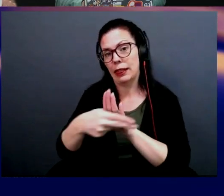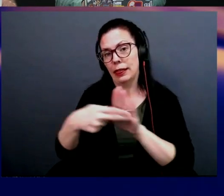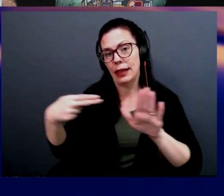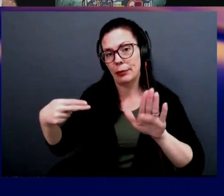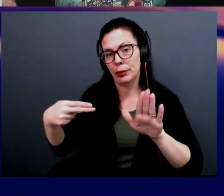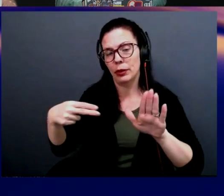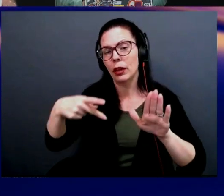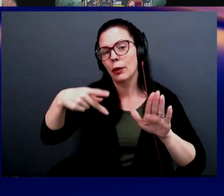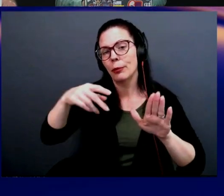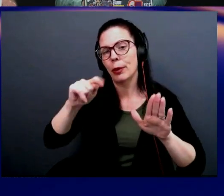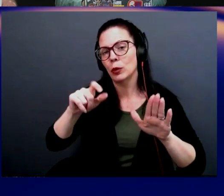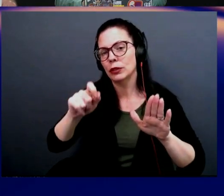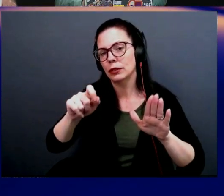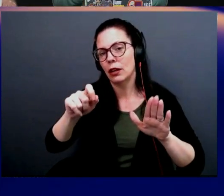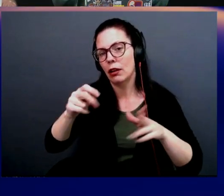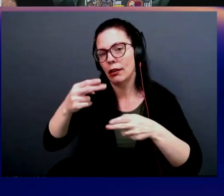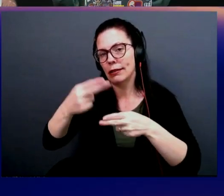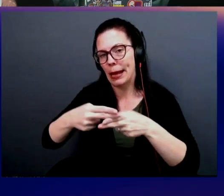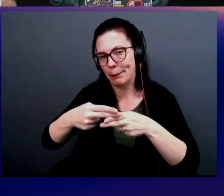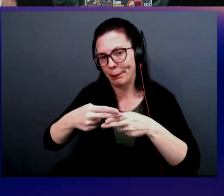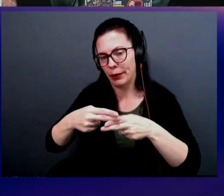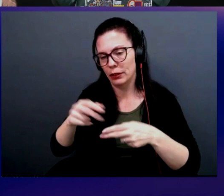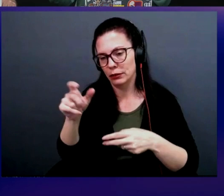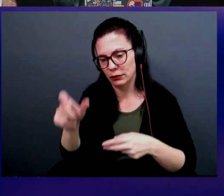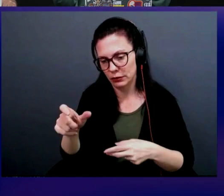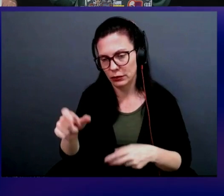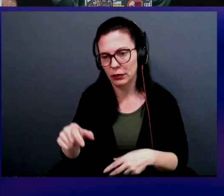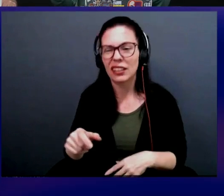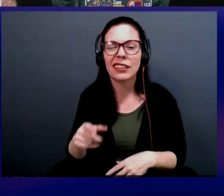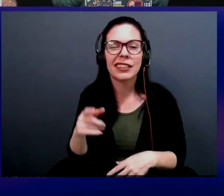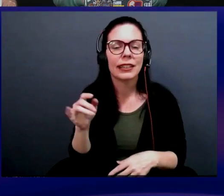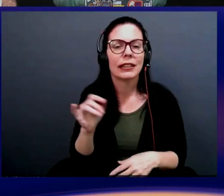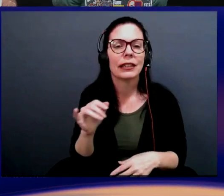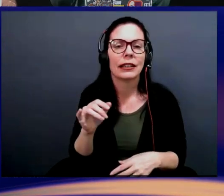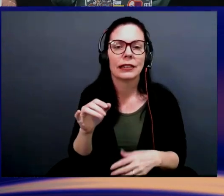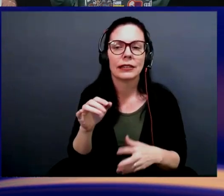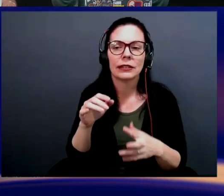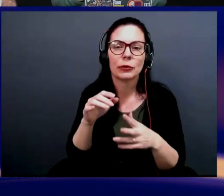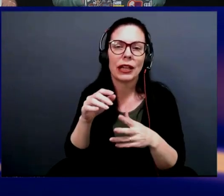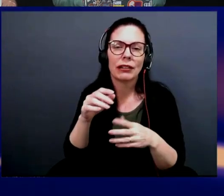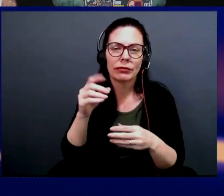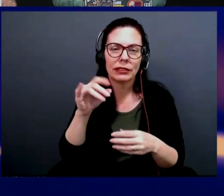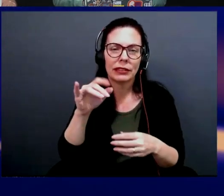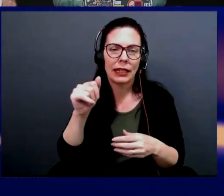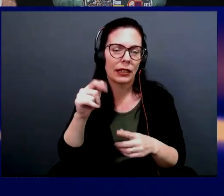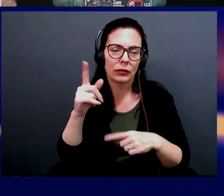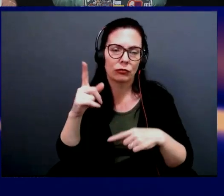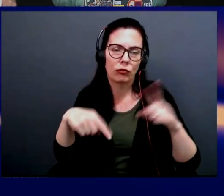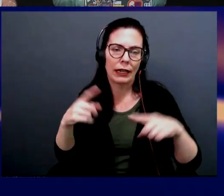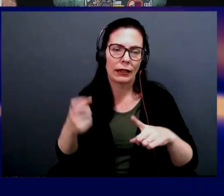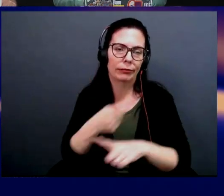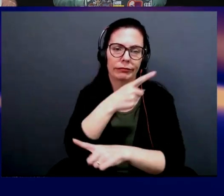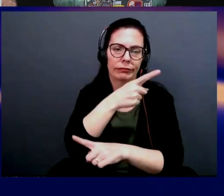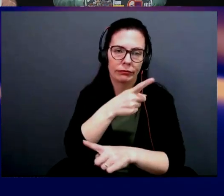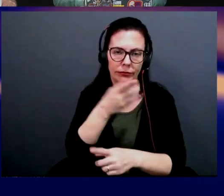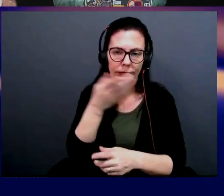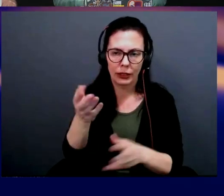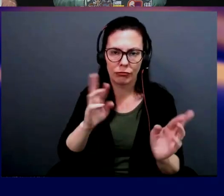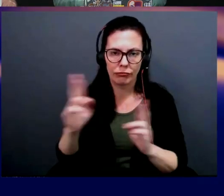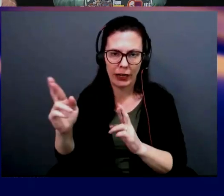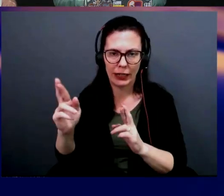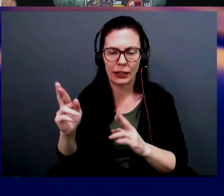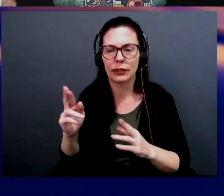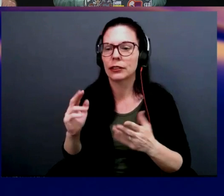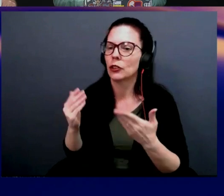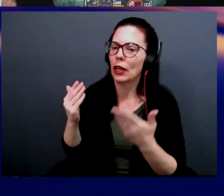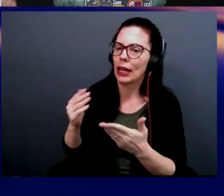post.name, and we have like seed data that's kind of, you know, randomized and stuff like that. So, and let's set this image